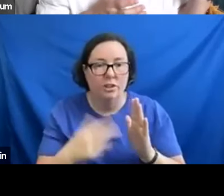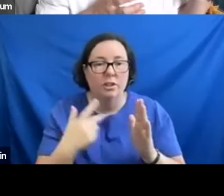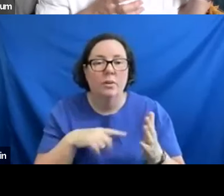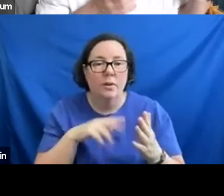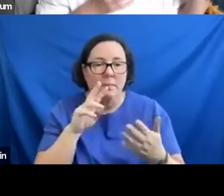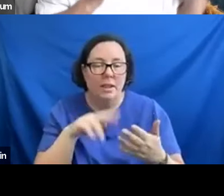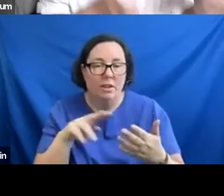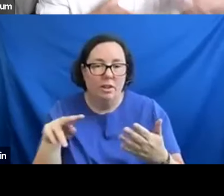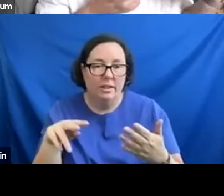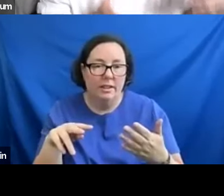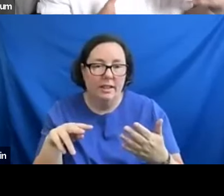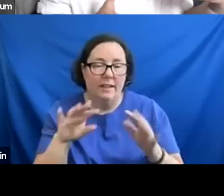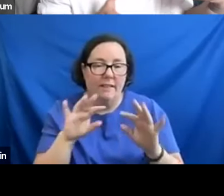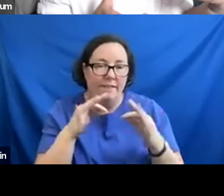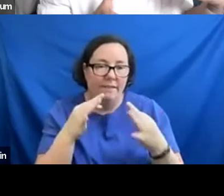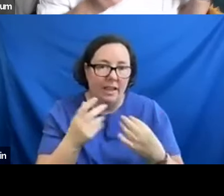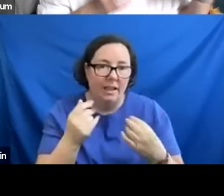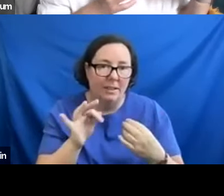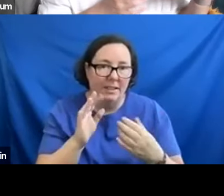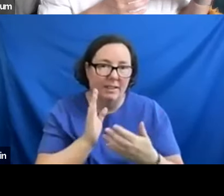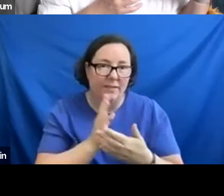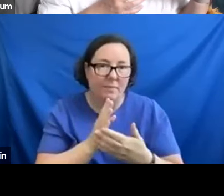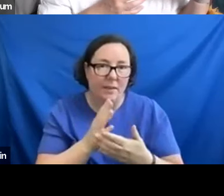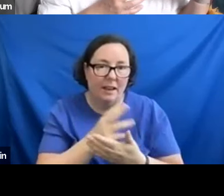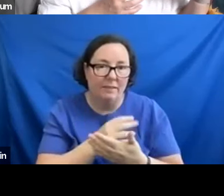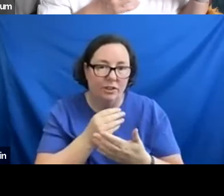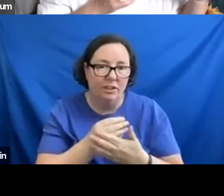at families of median income, but